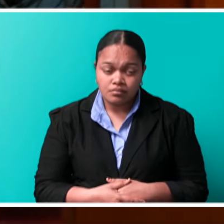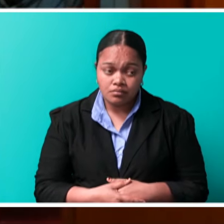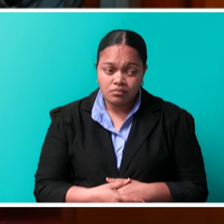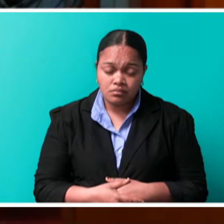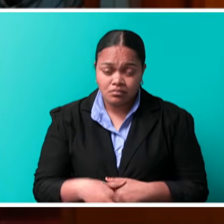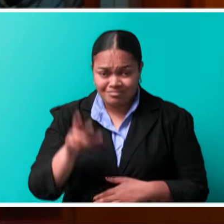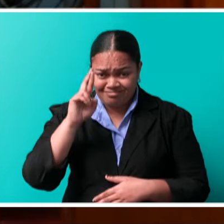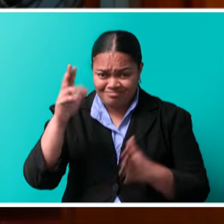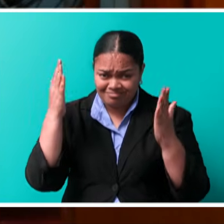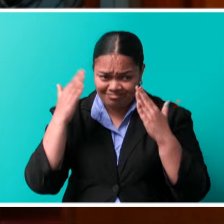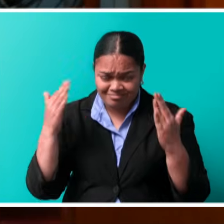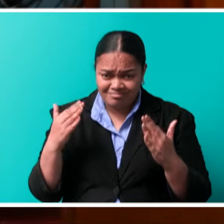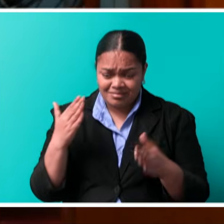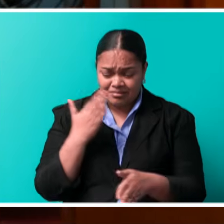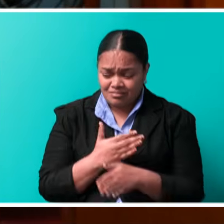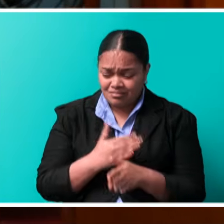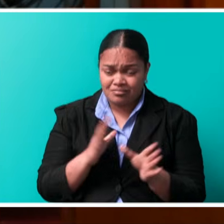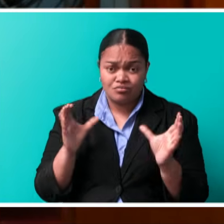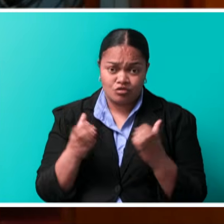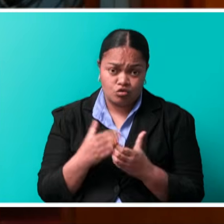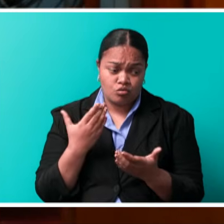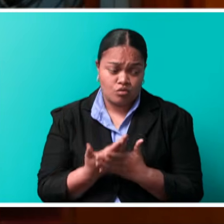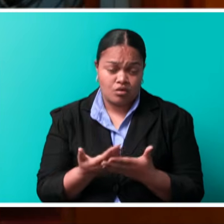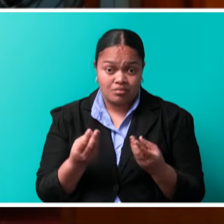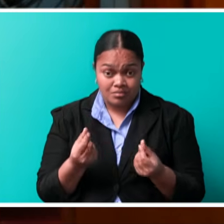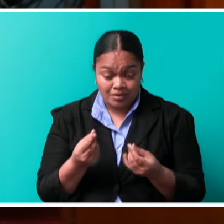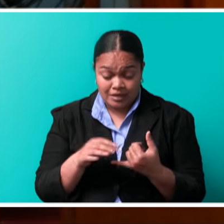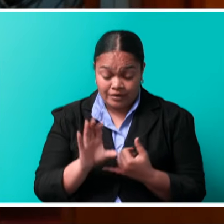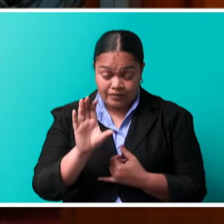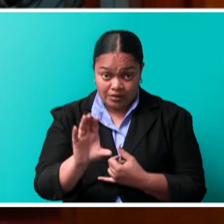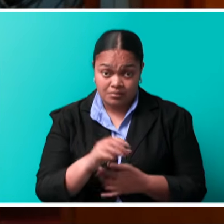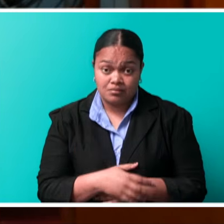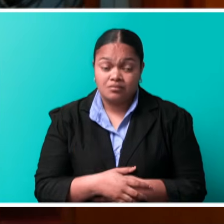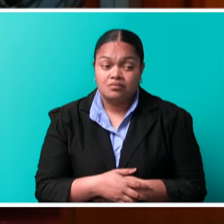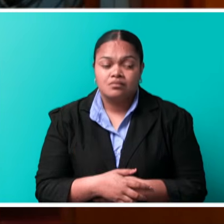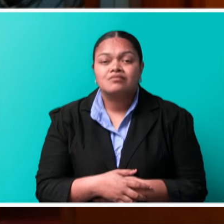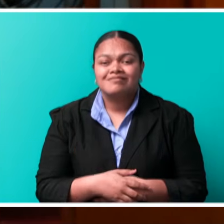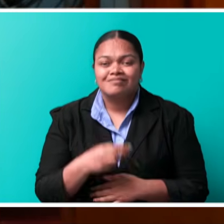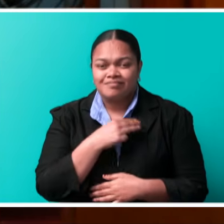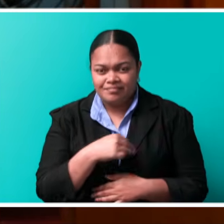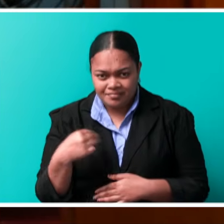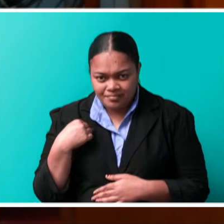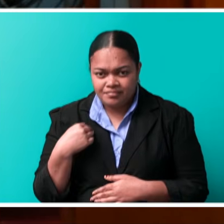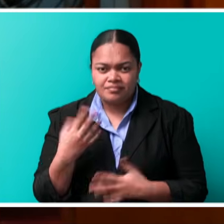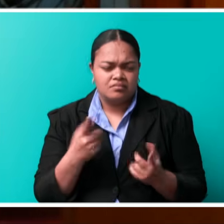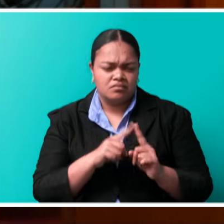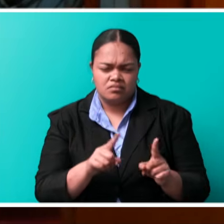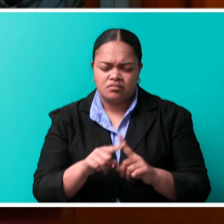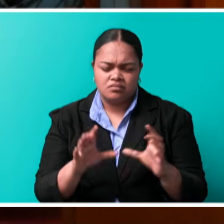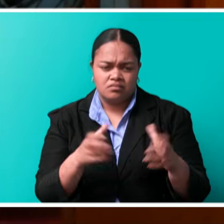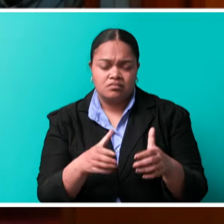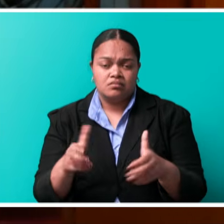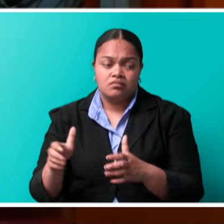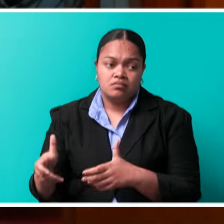Mr. Speaker, sir, a task force on investment approval process comprising ministries and agencies and headed